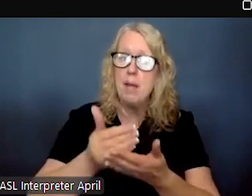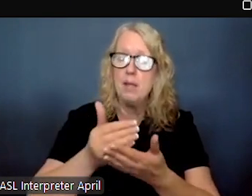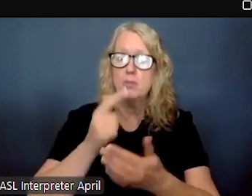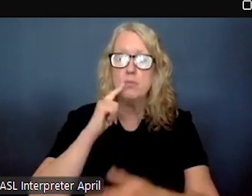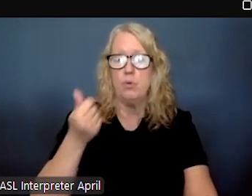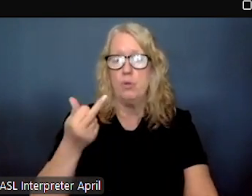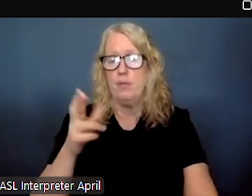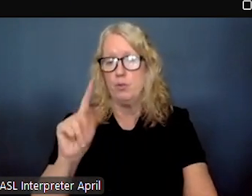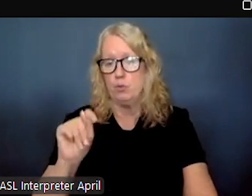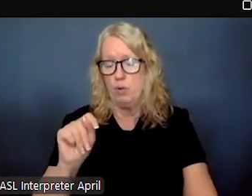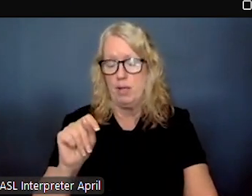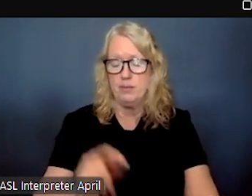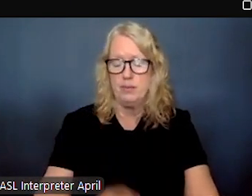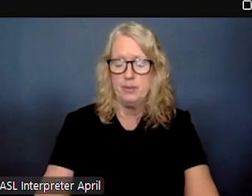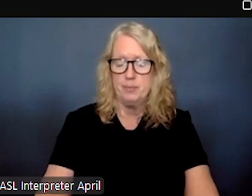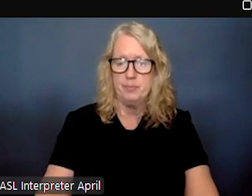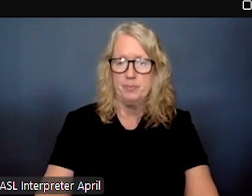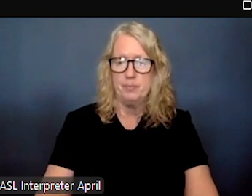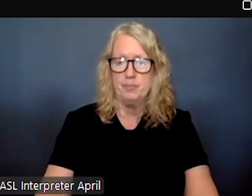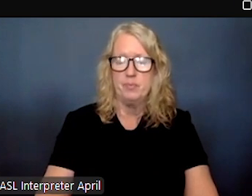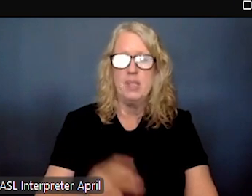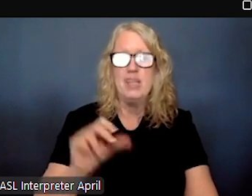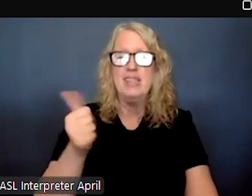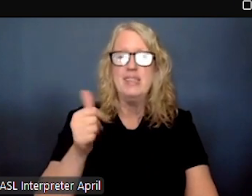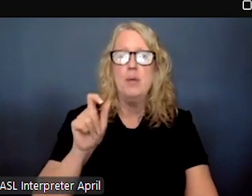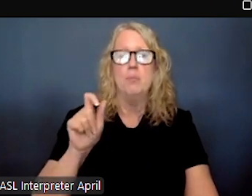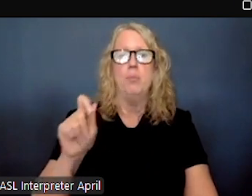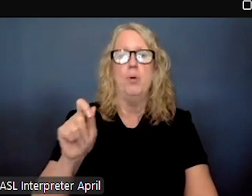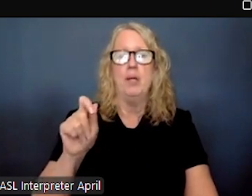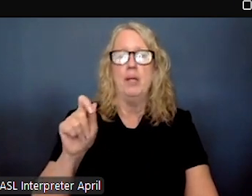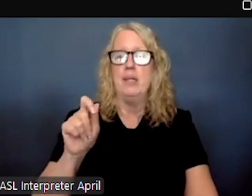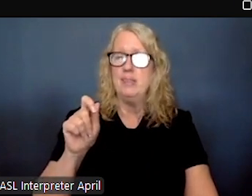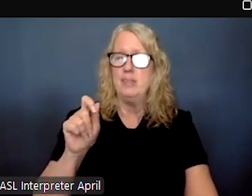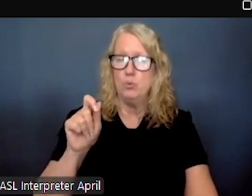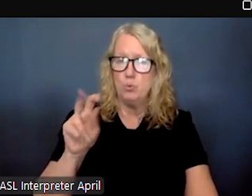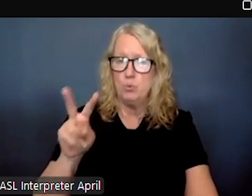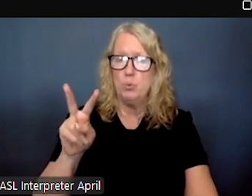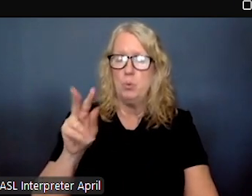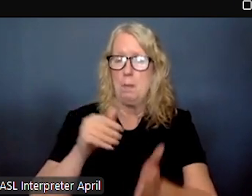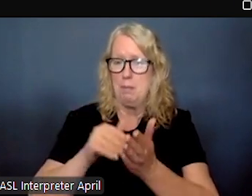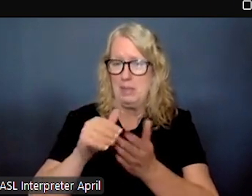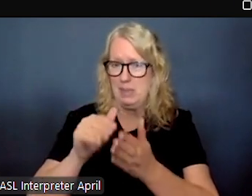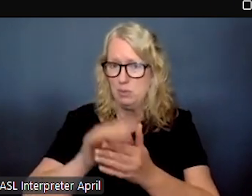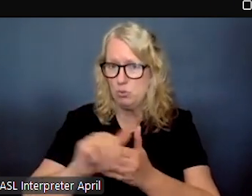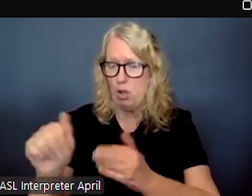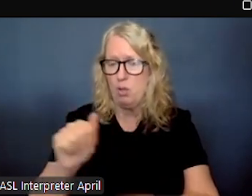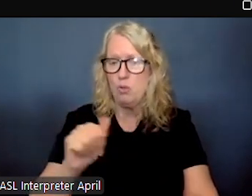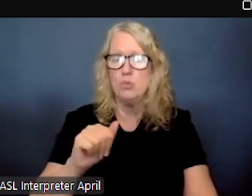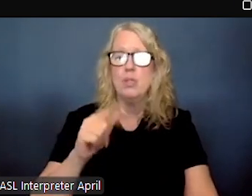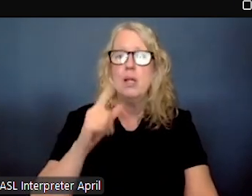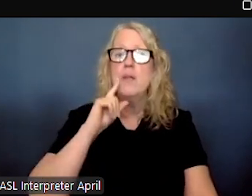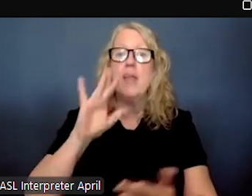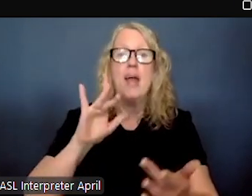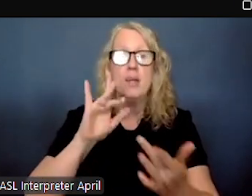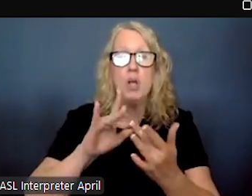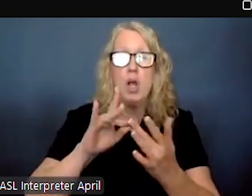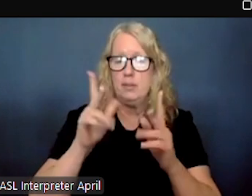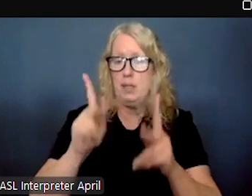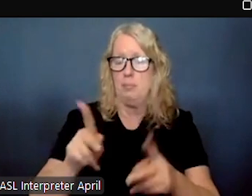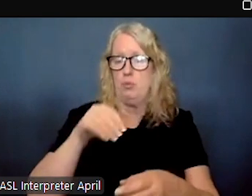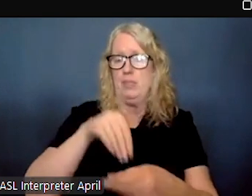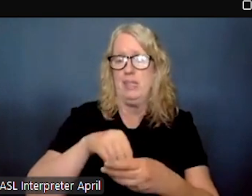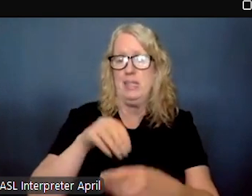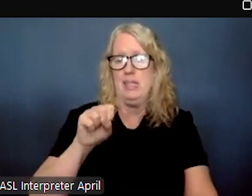grant is $10.2 million. The main contact person within